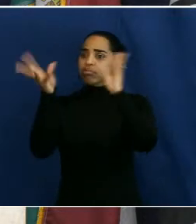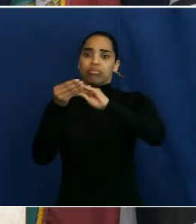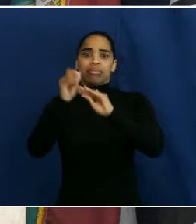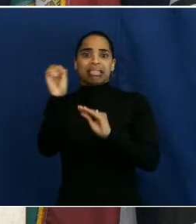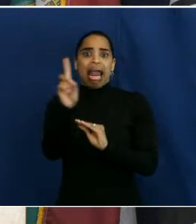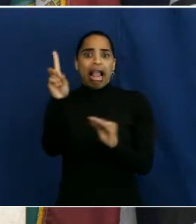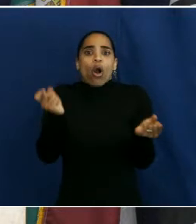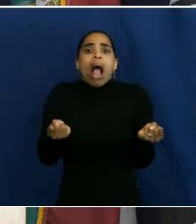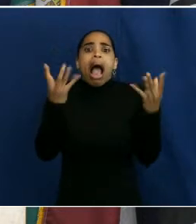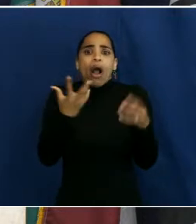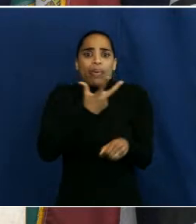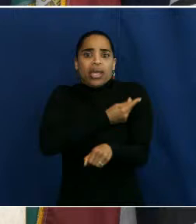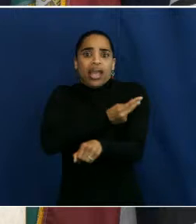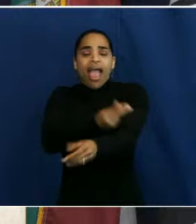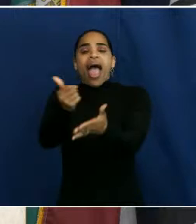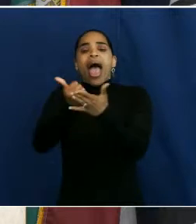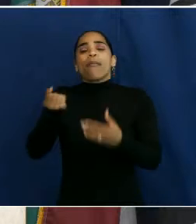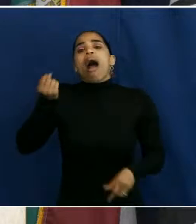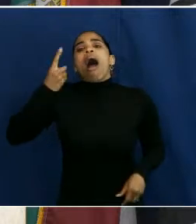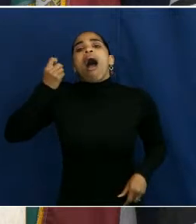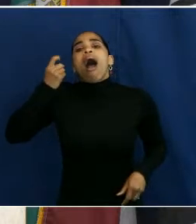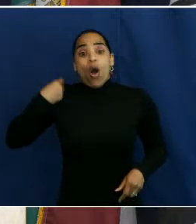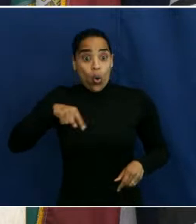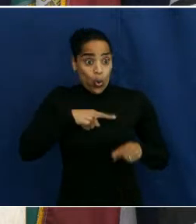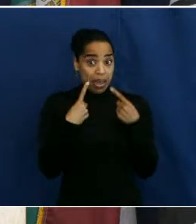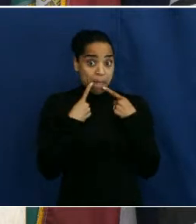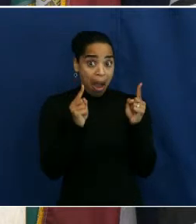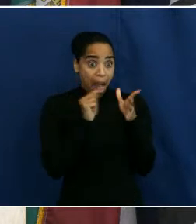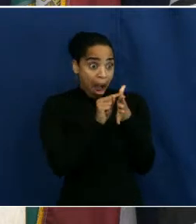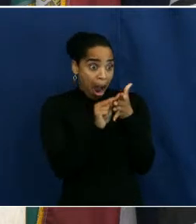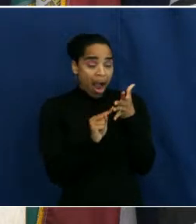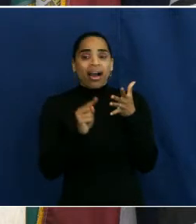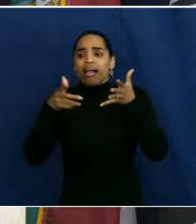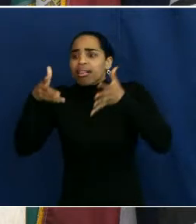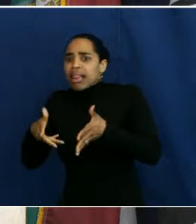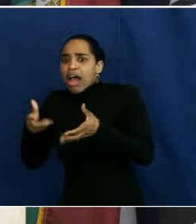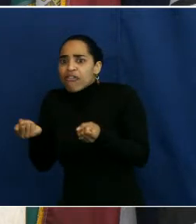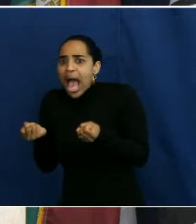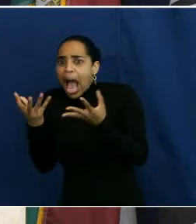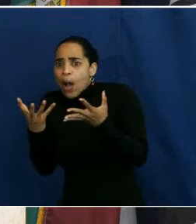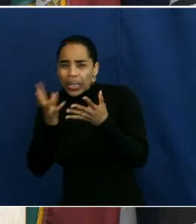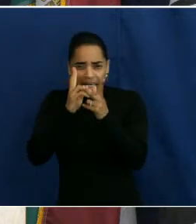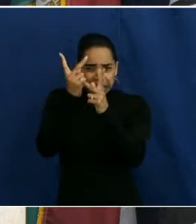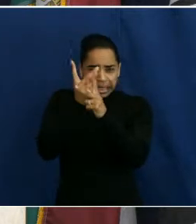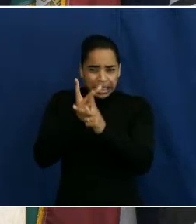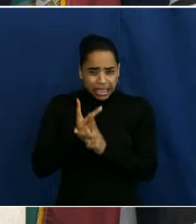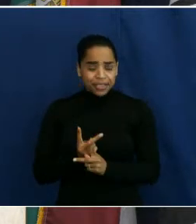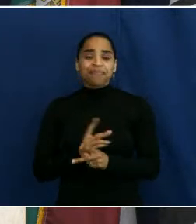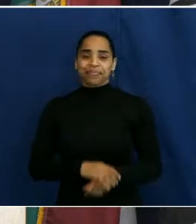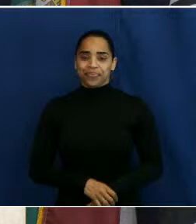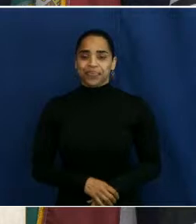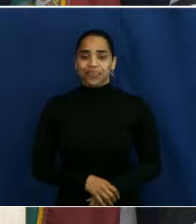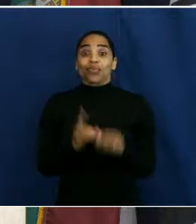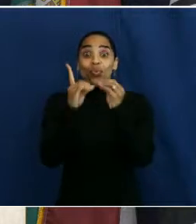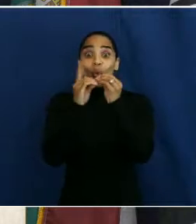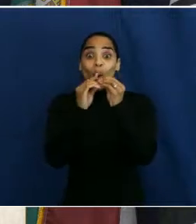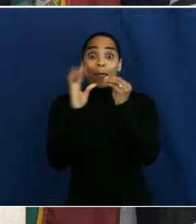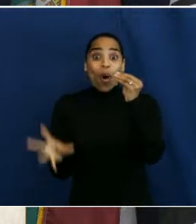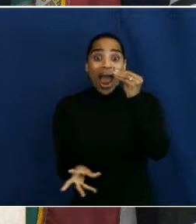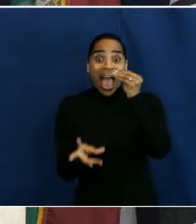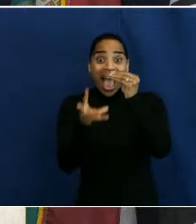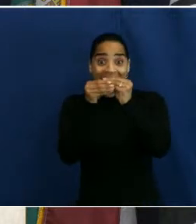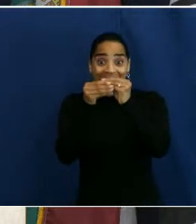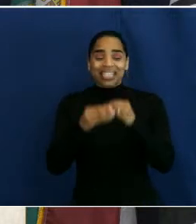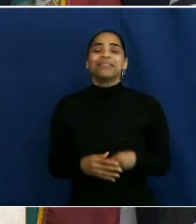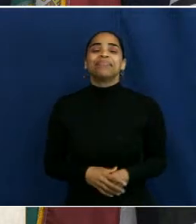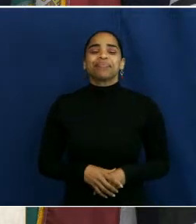more accurate picture, more total picture of what it looks like on our progress to our goal. One other thing I want to point out before